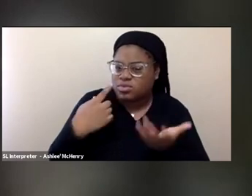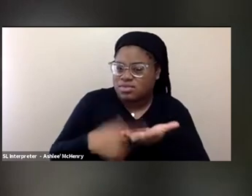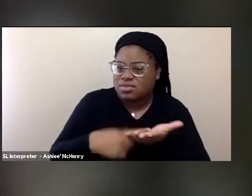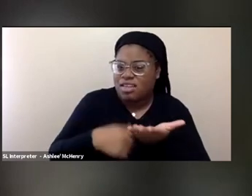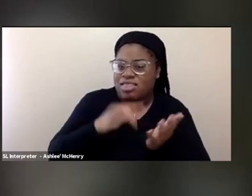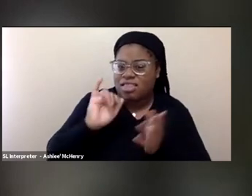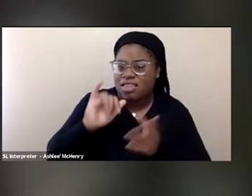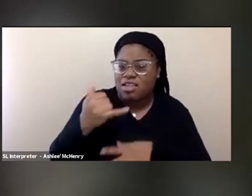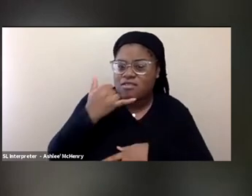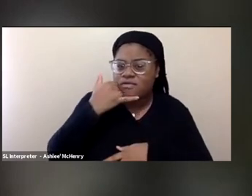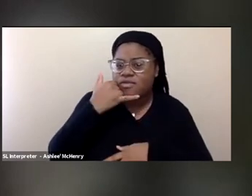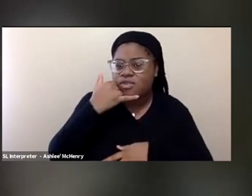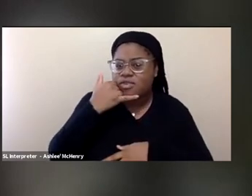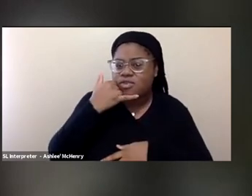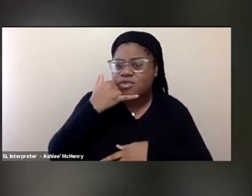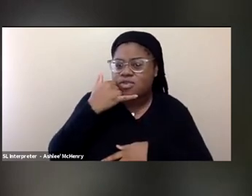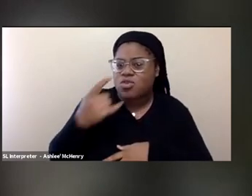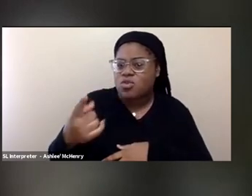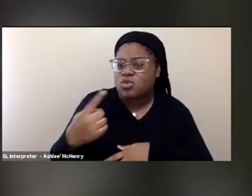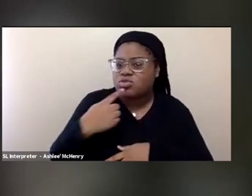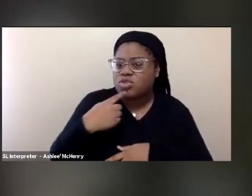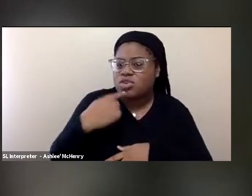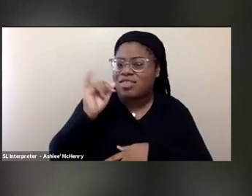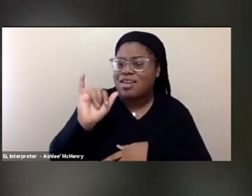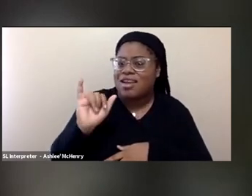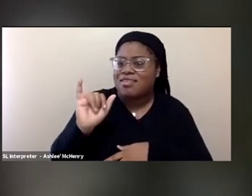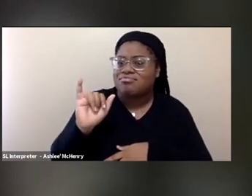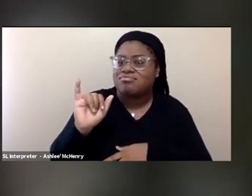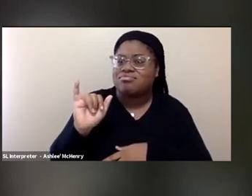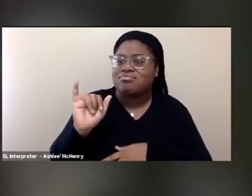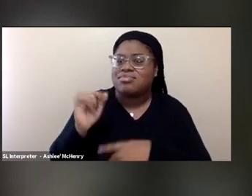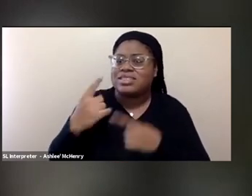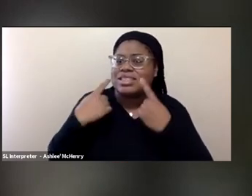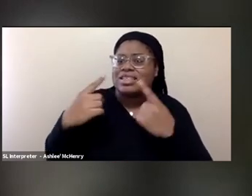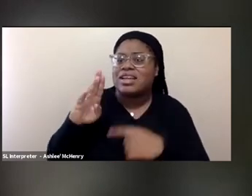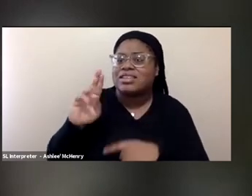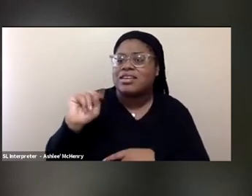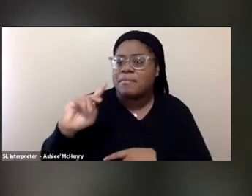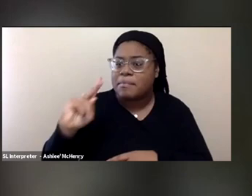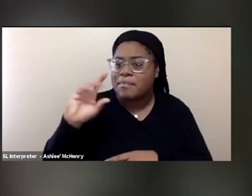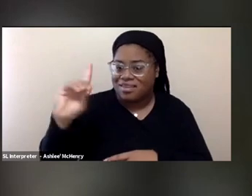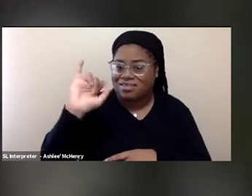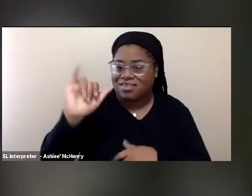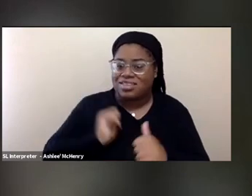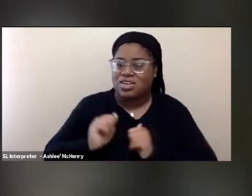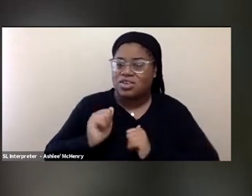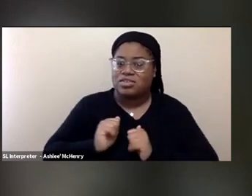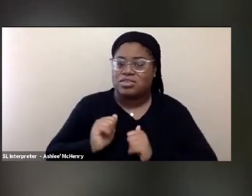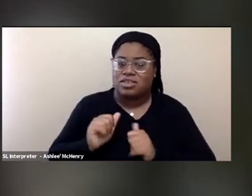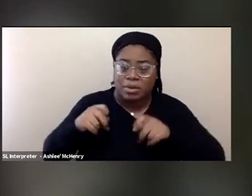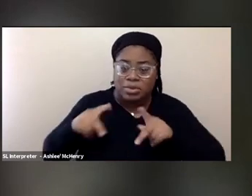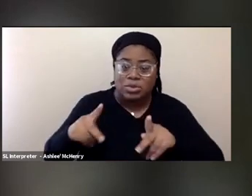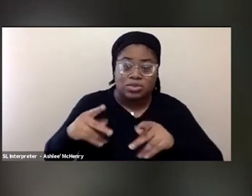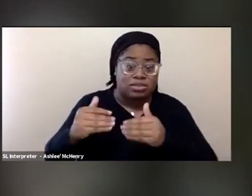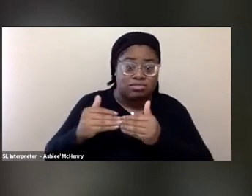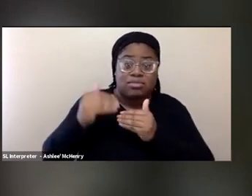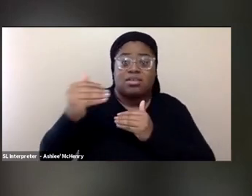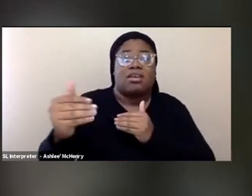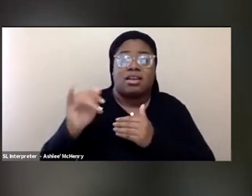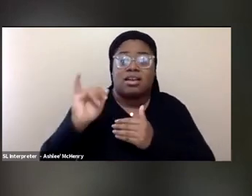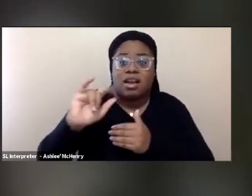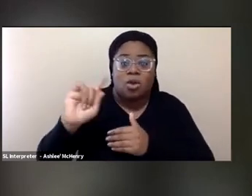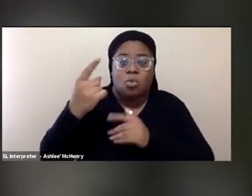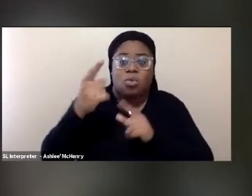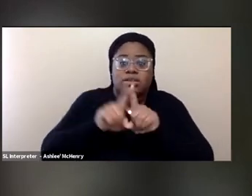phone, you said that the success of Bunk has provided you with opportunities up and beyond just being the